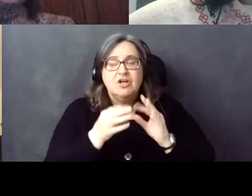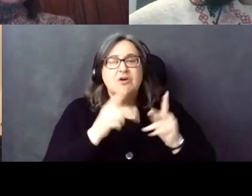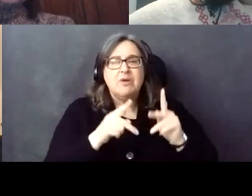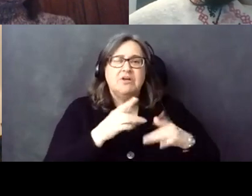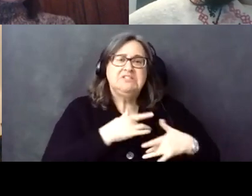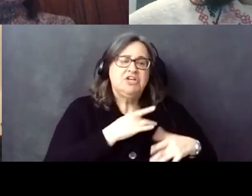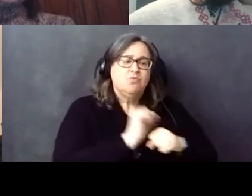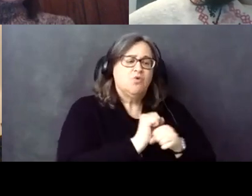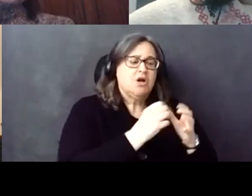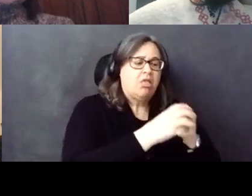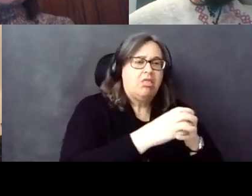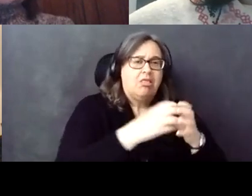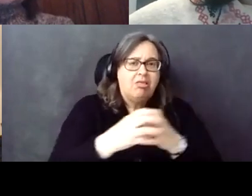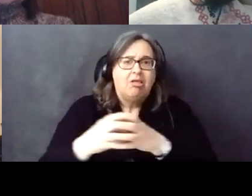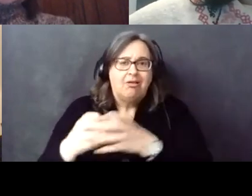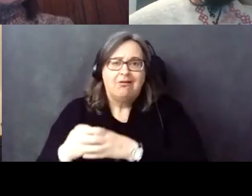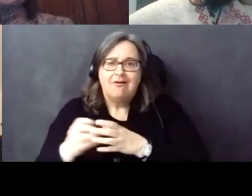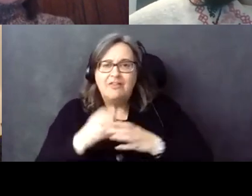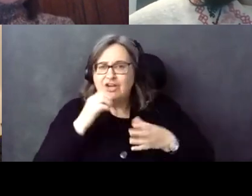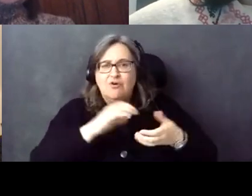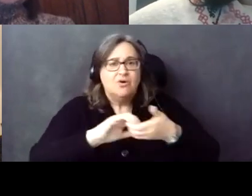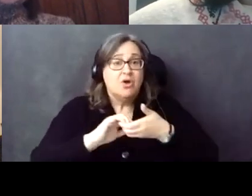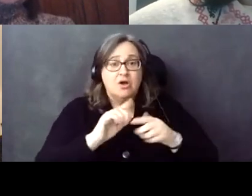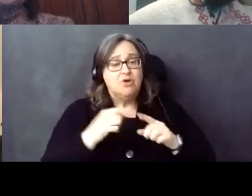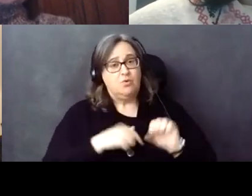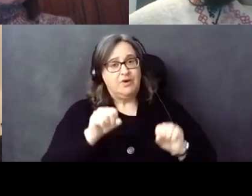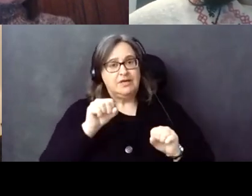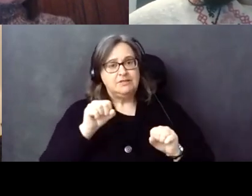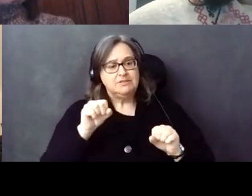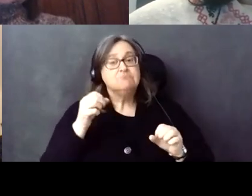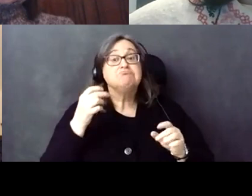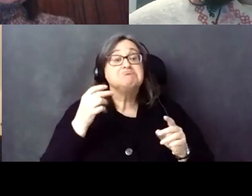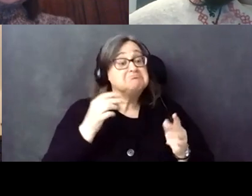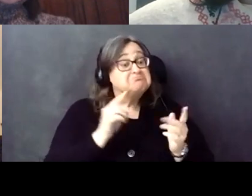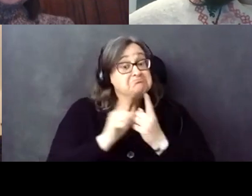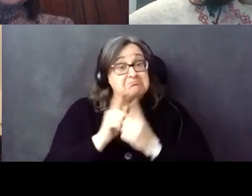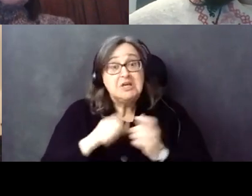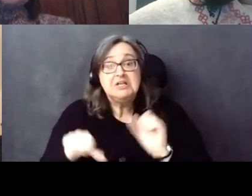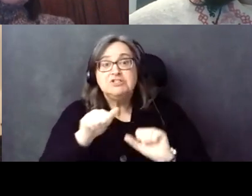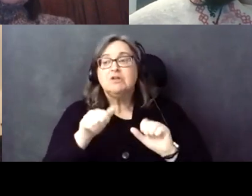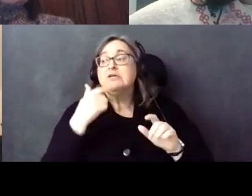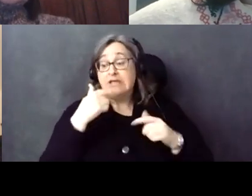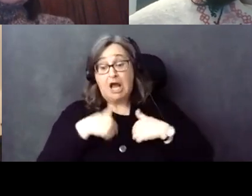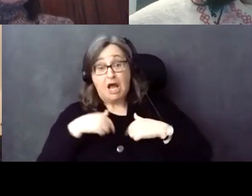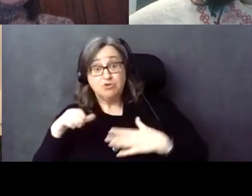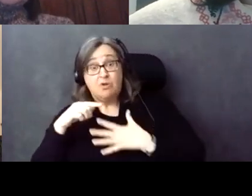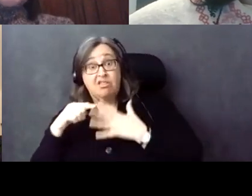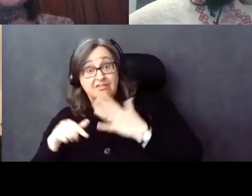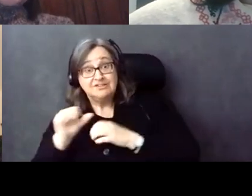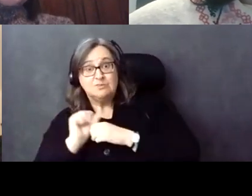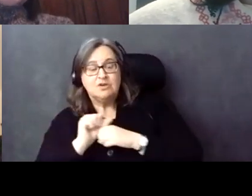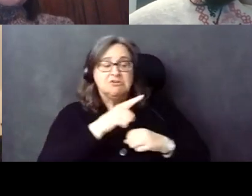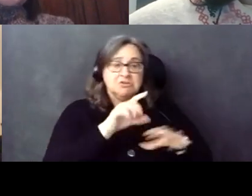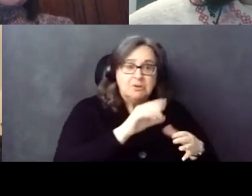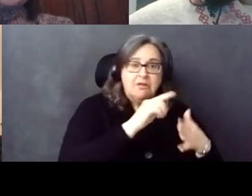an inevitable part of initiative-based work. But the more we identify each other and say, hey, I'm here, this is what I'm doing, the more we can start to talk about